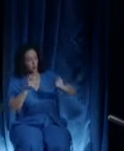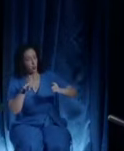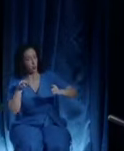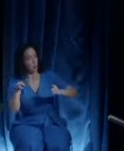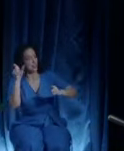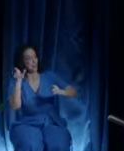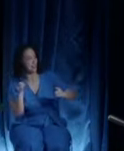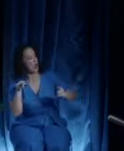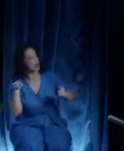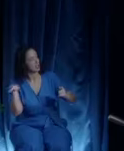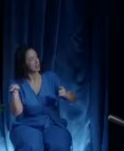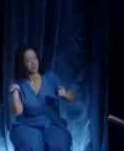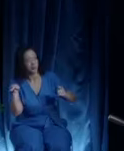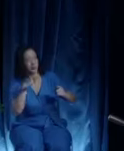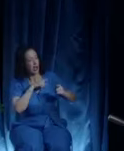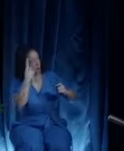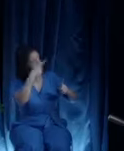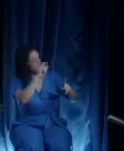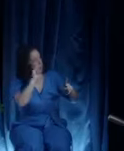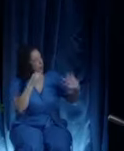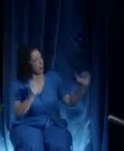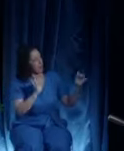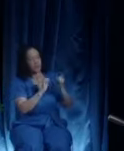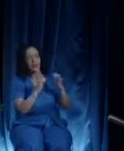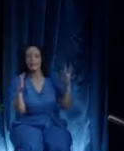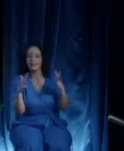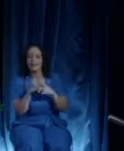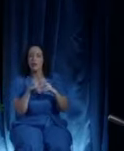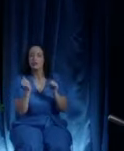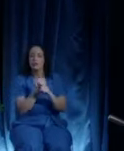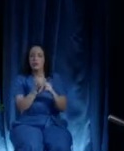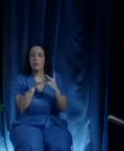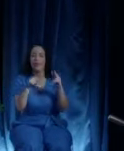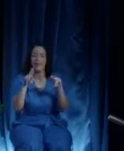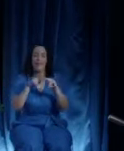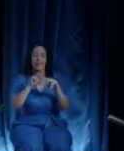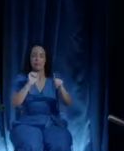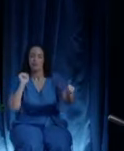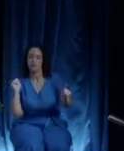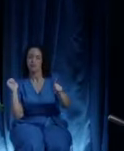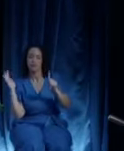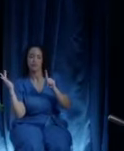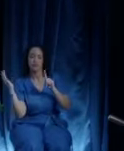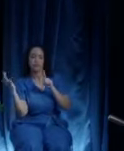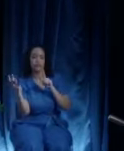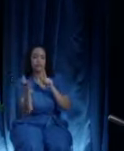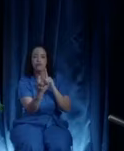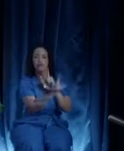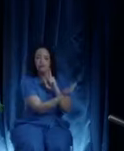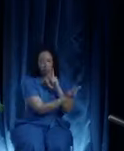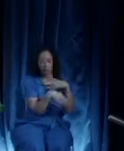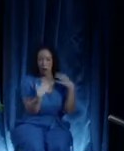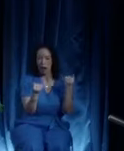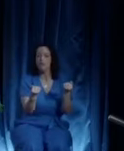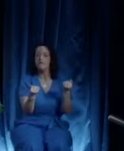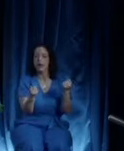reward, that's how you do it. So if you're a consortium of businessman on the make, and you have